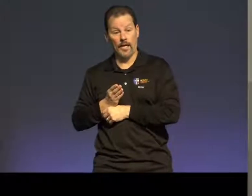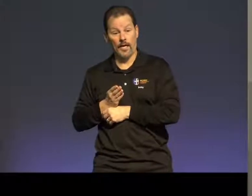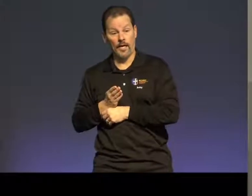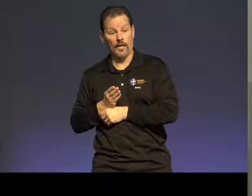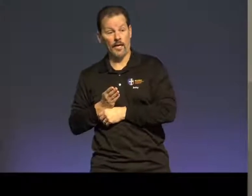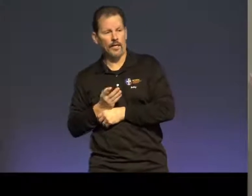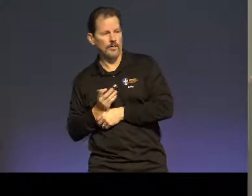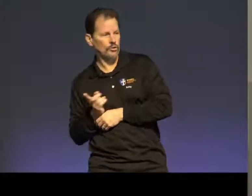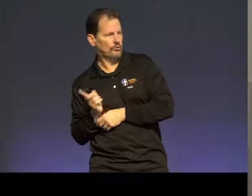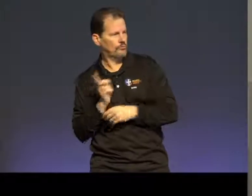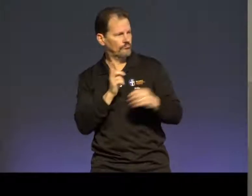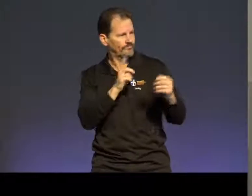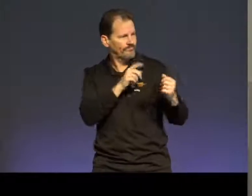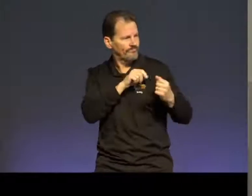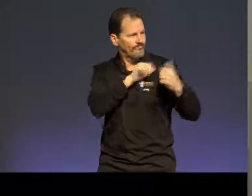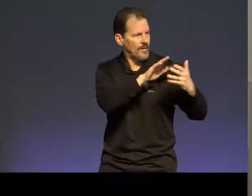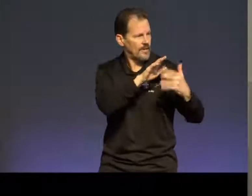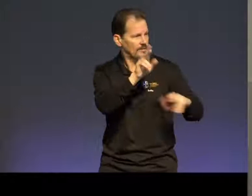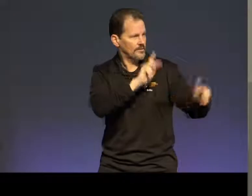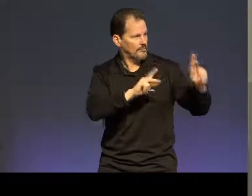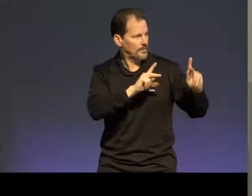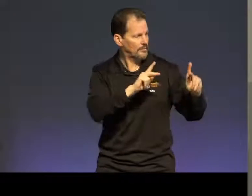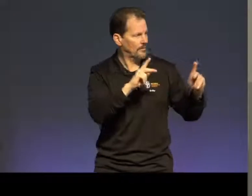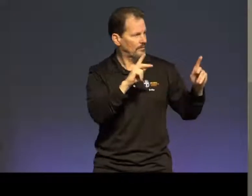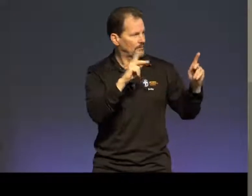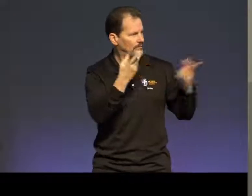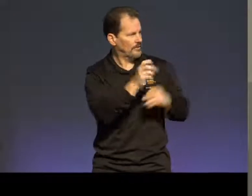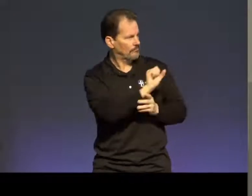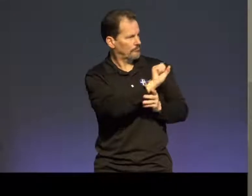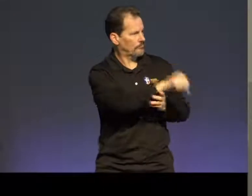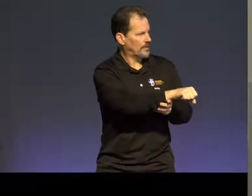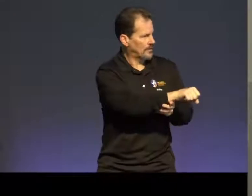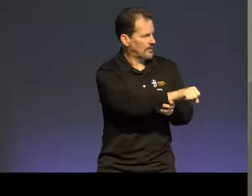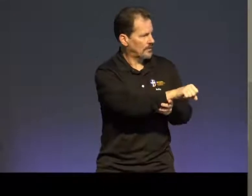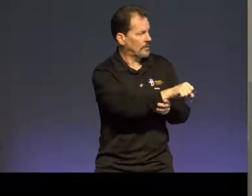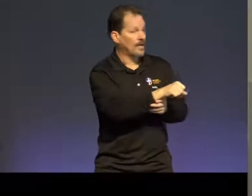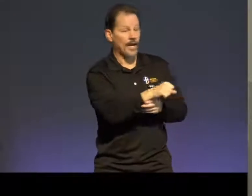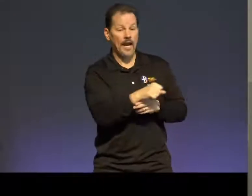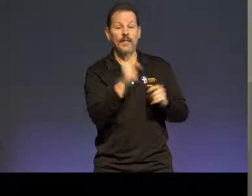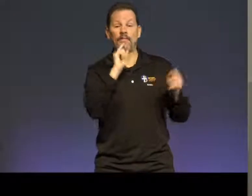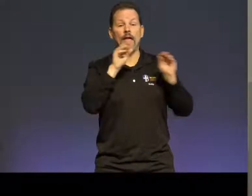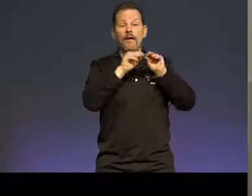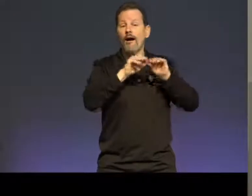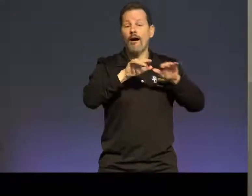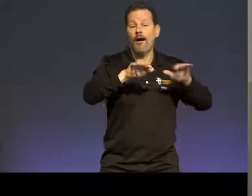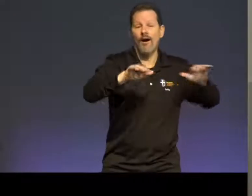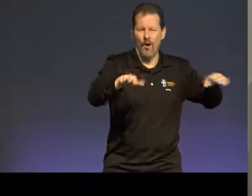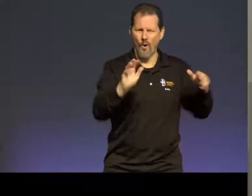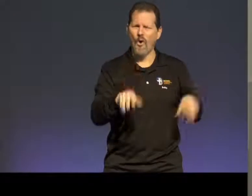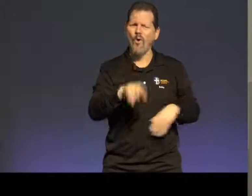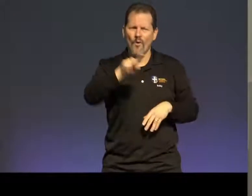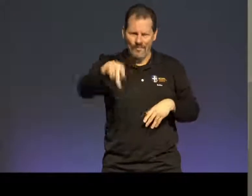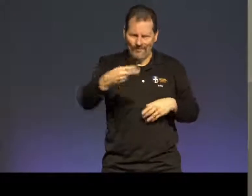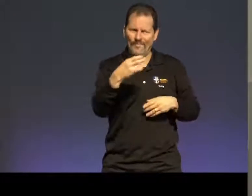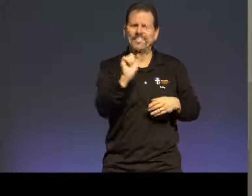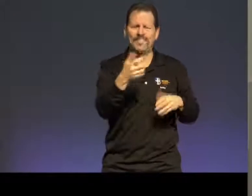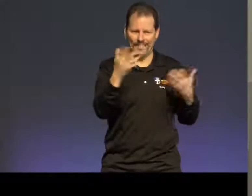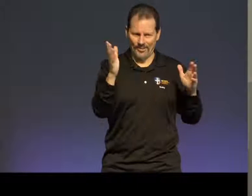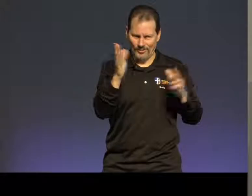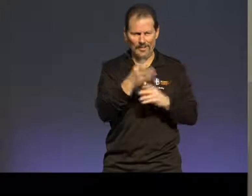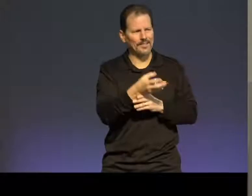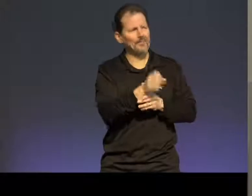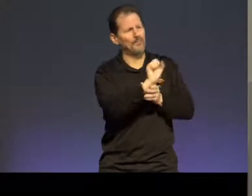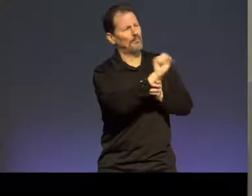Saul sends out to all the people saying, hey, we've defeated the Philistines. But the Philistines do what any enemy does. They regrouped and came back with more